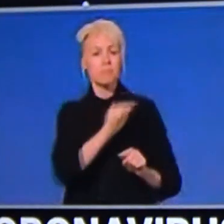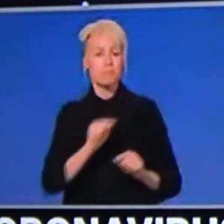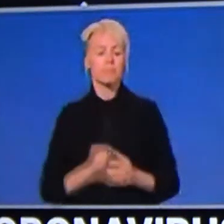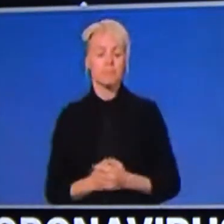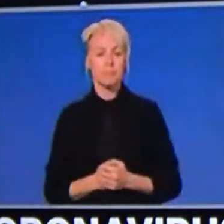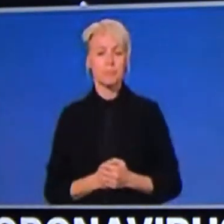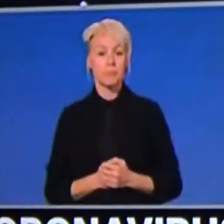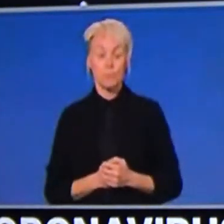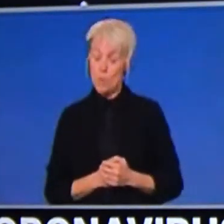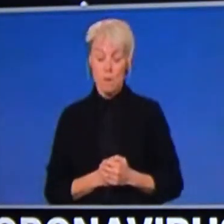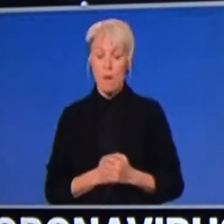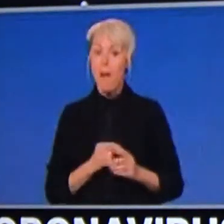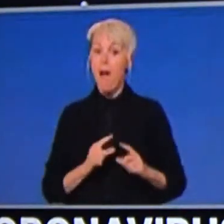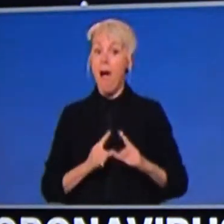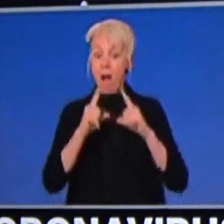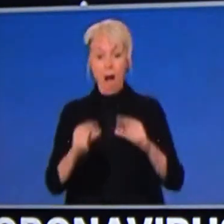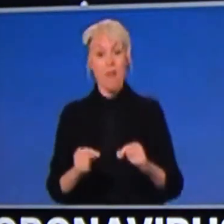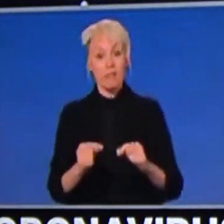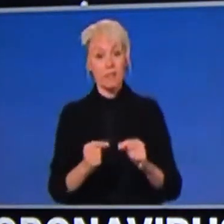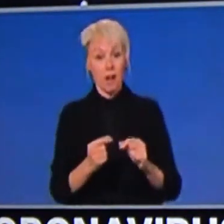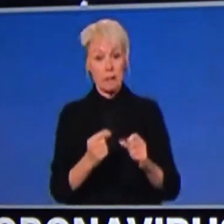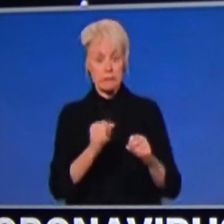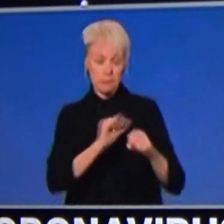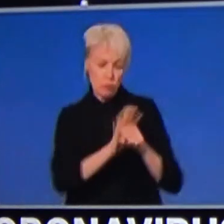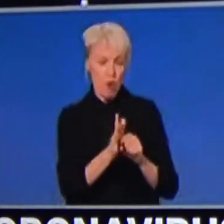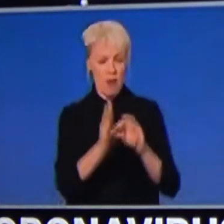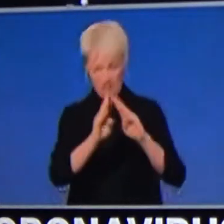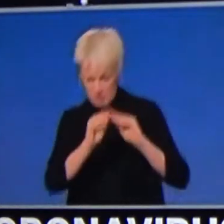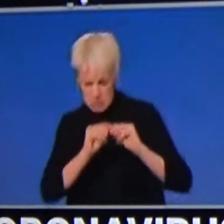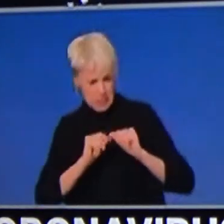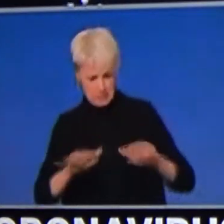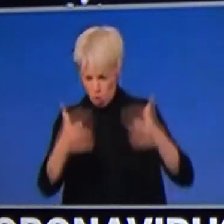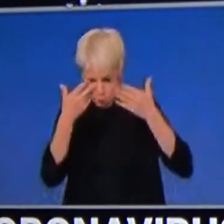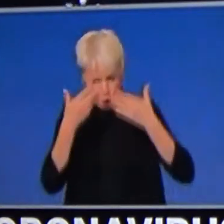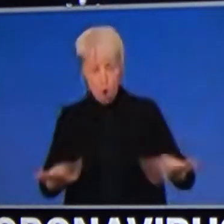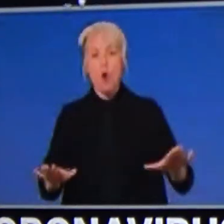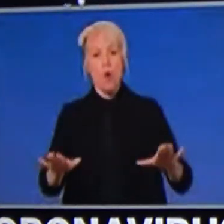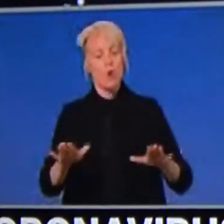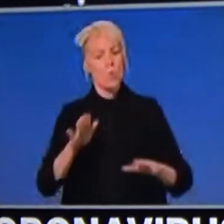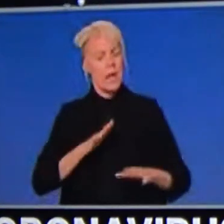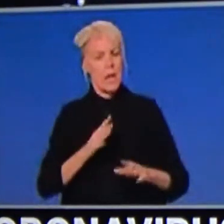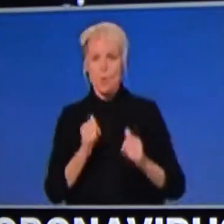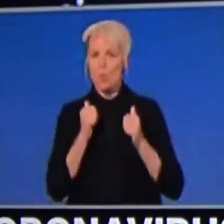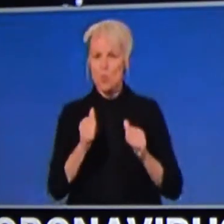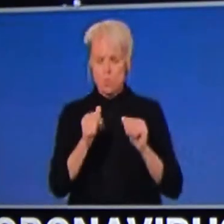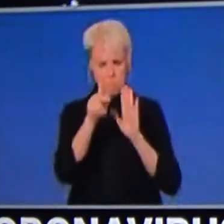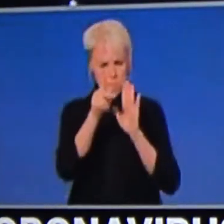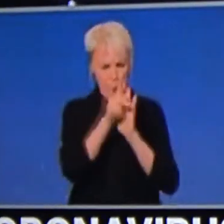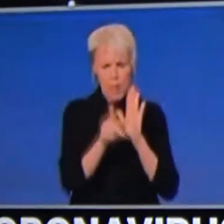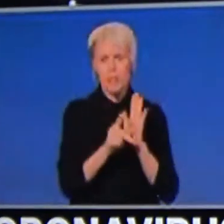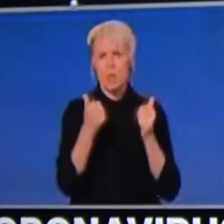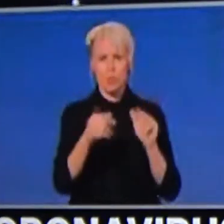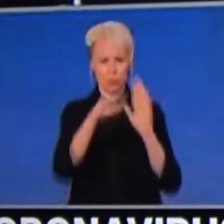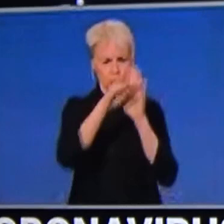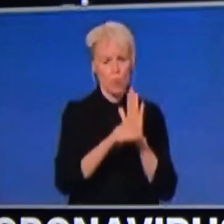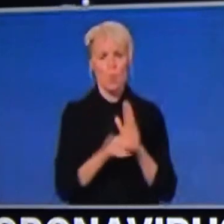very pro-growth, that is going to enable businesses to employ people, that is going to enable businesses to invest and businesses to move forward.